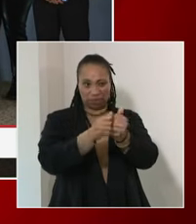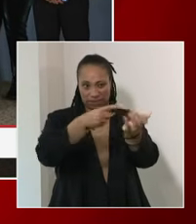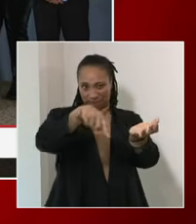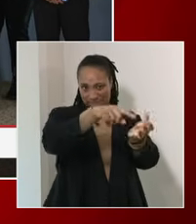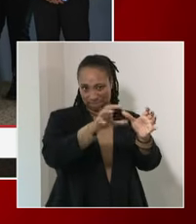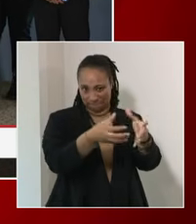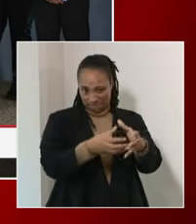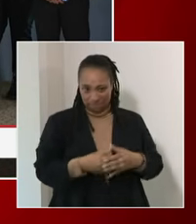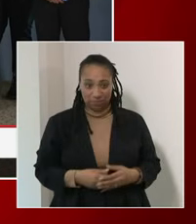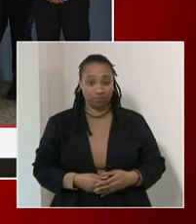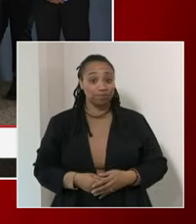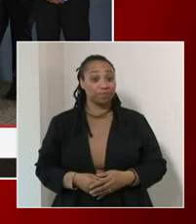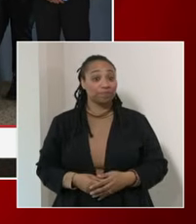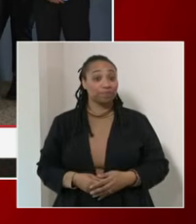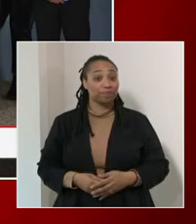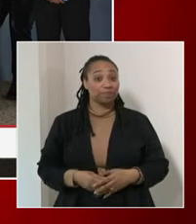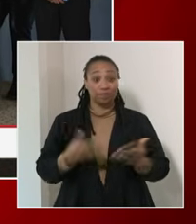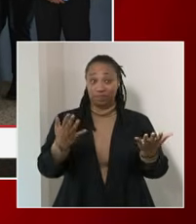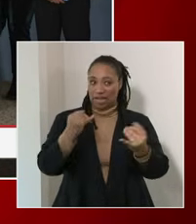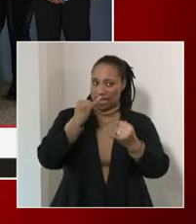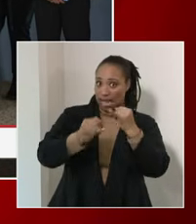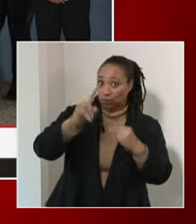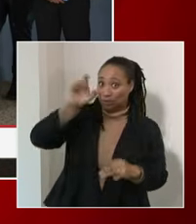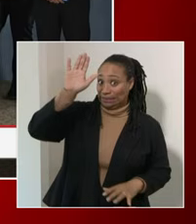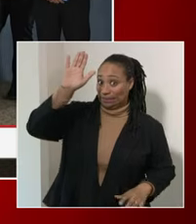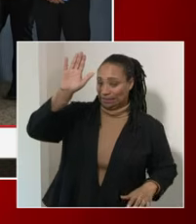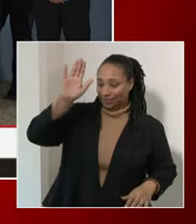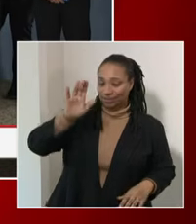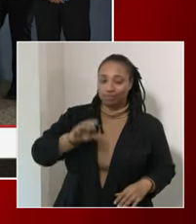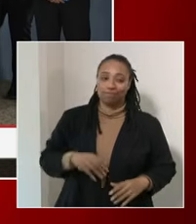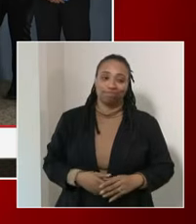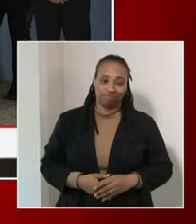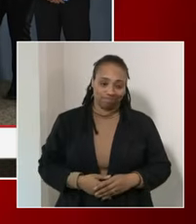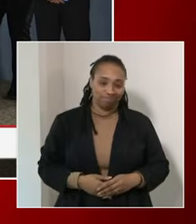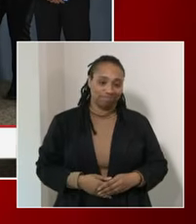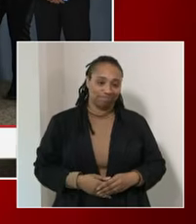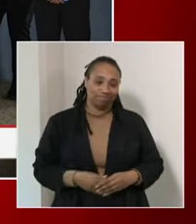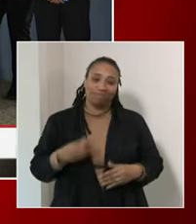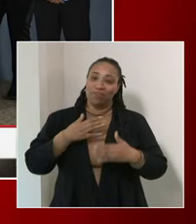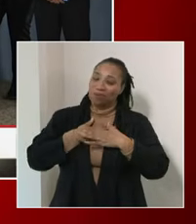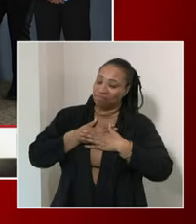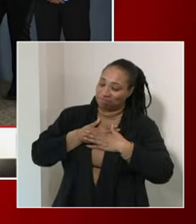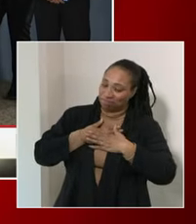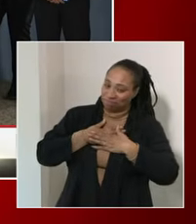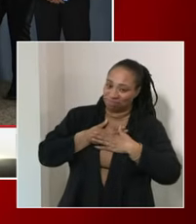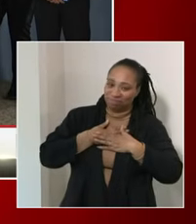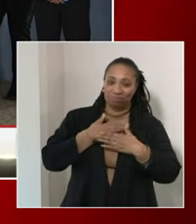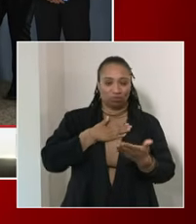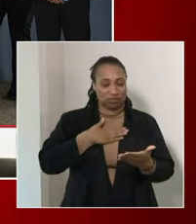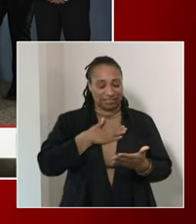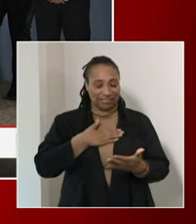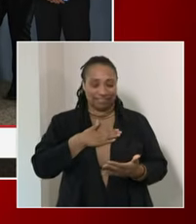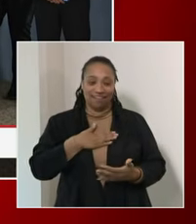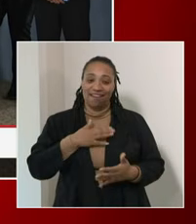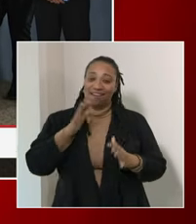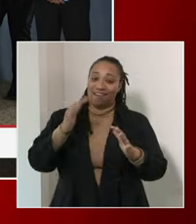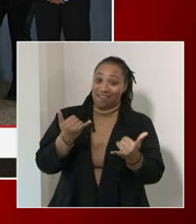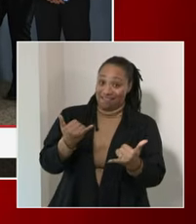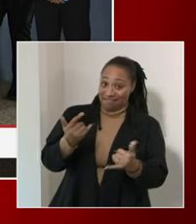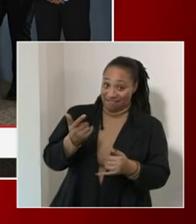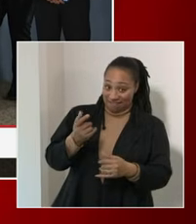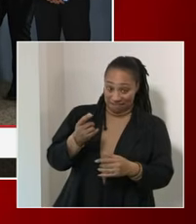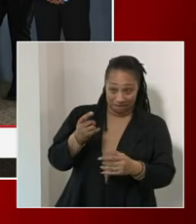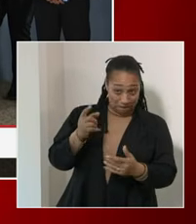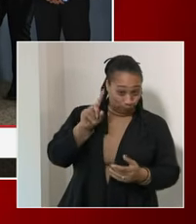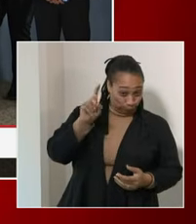Last question. Sam. Appreciate you. Yes. An off topic in regards to the DC Historic